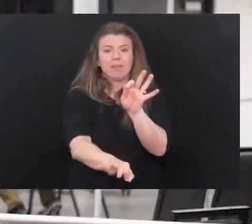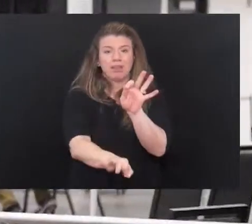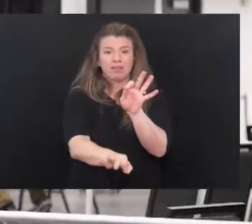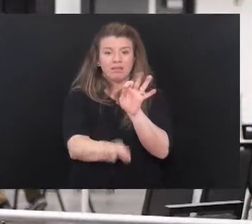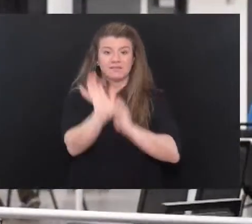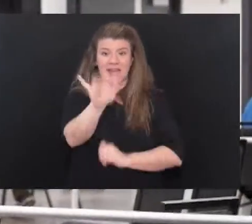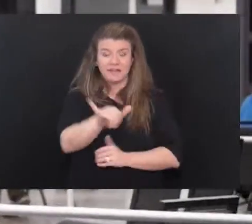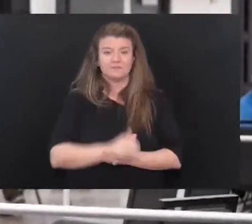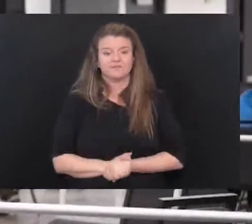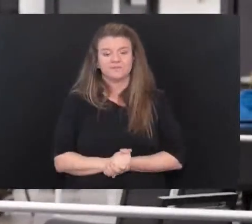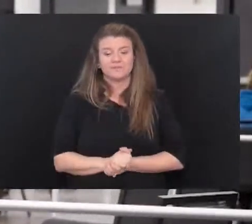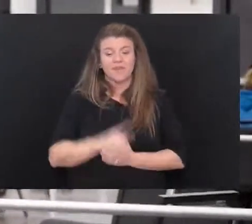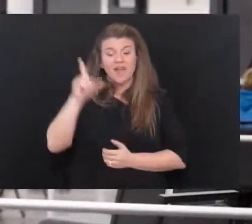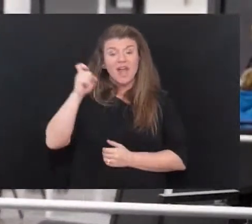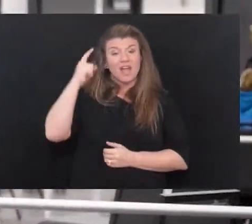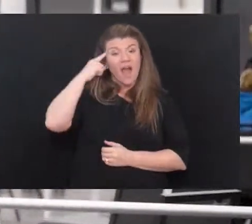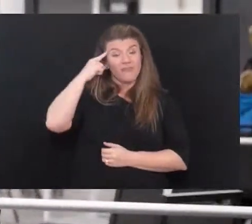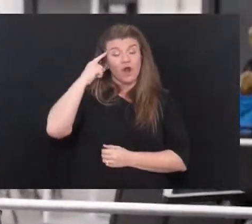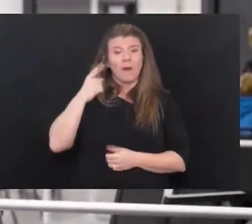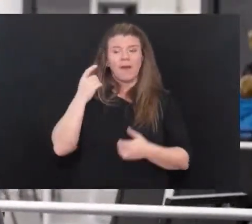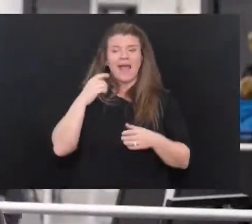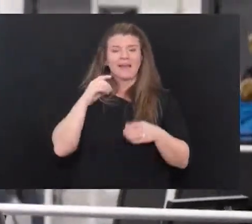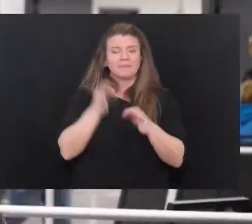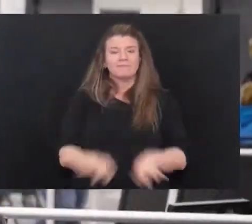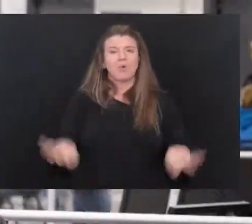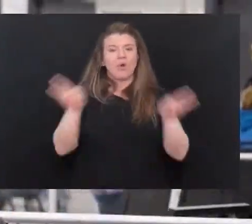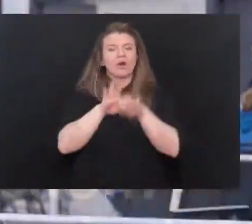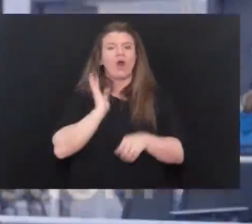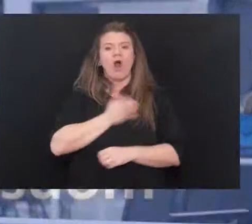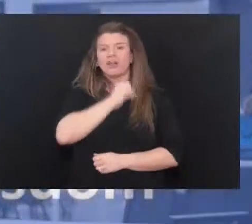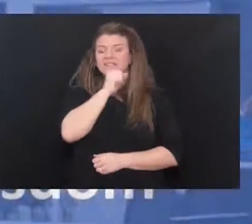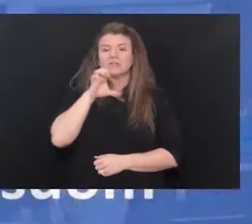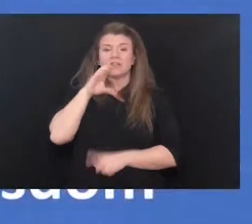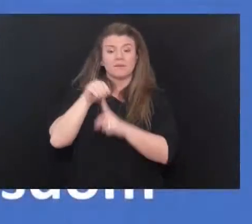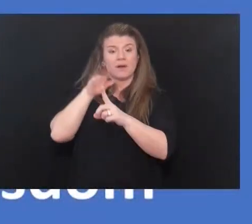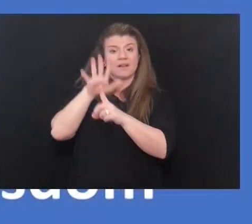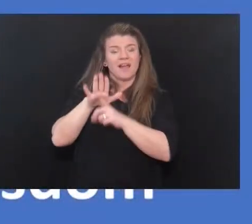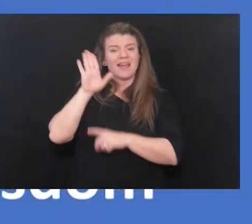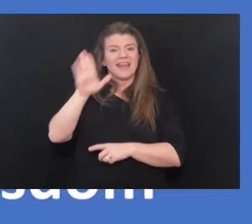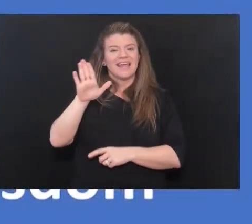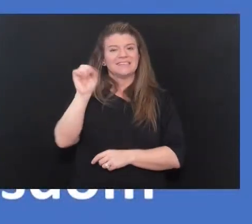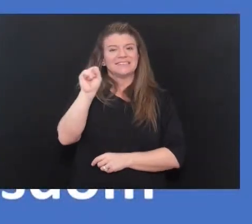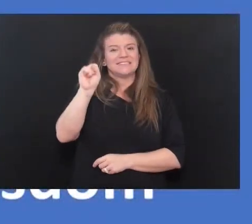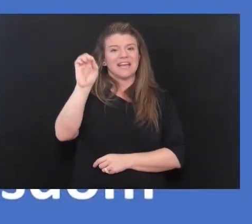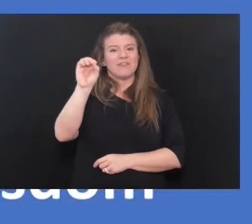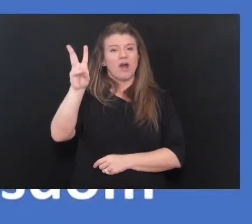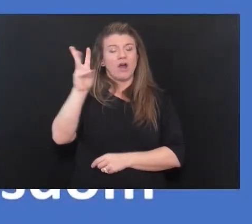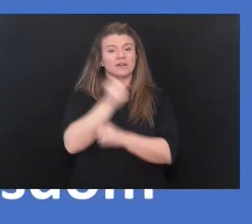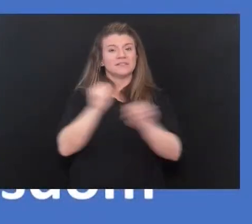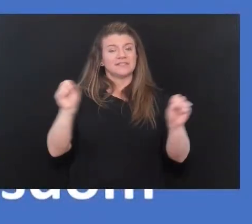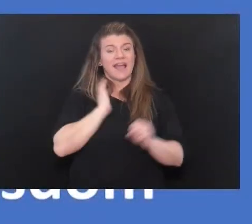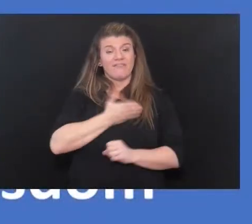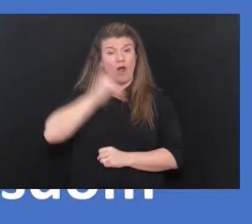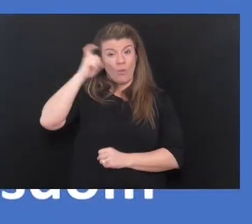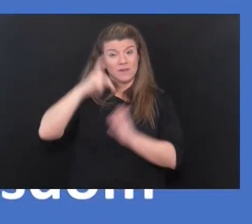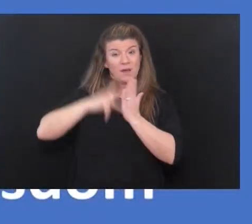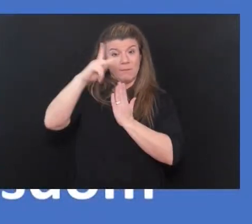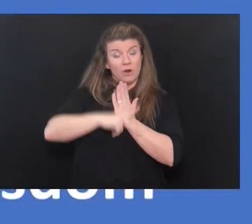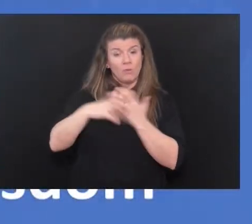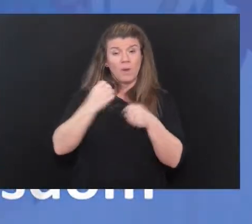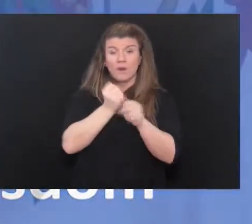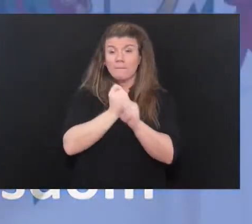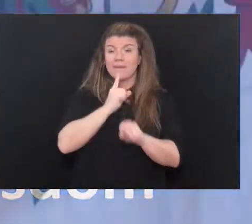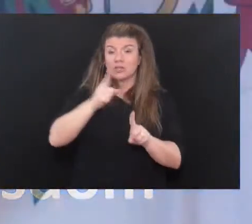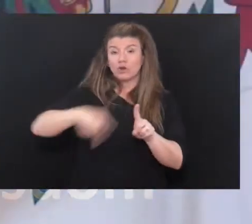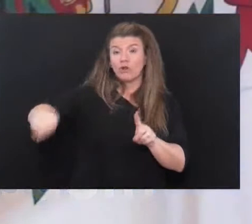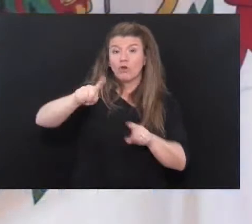that. Governor Justice placed importance on our elderly population in his Save Our Wisdom program to ensure those residents are